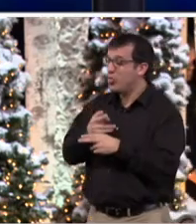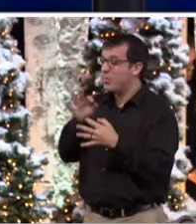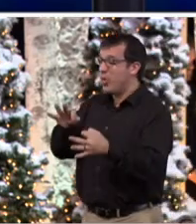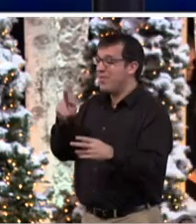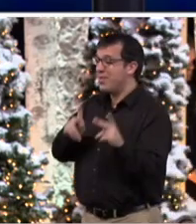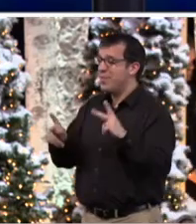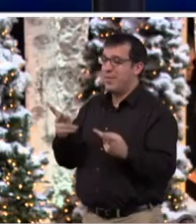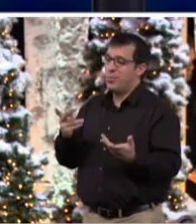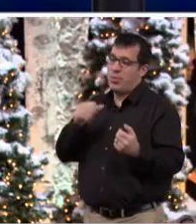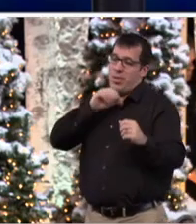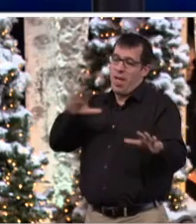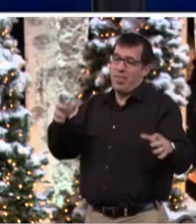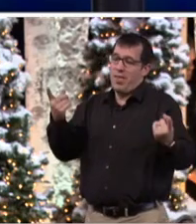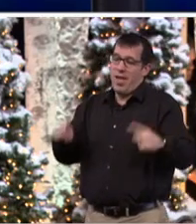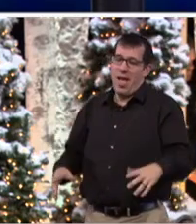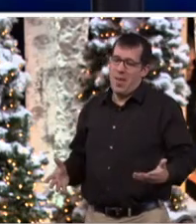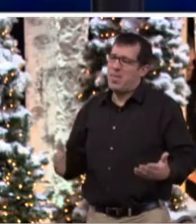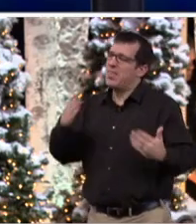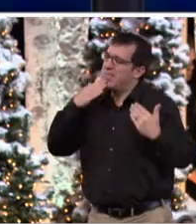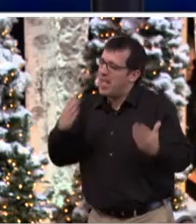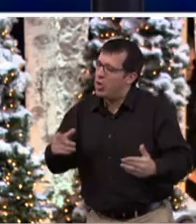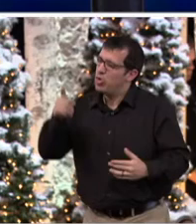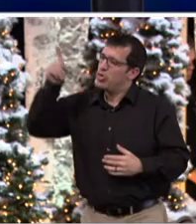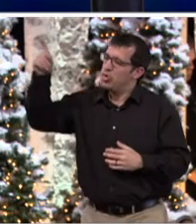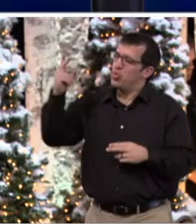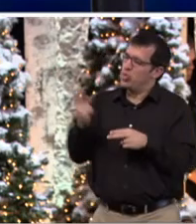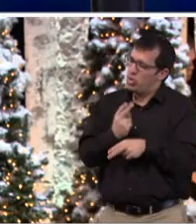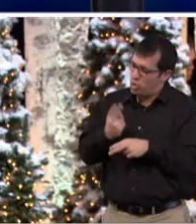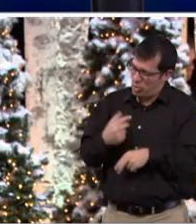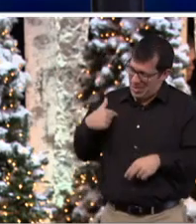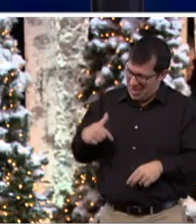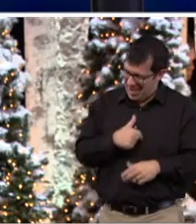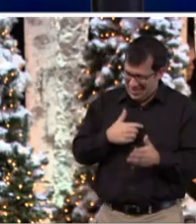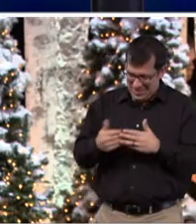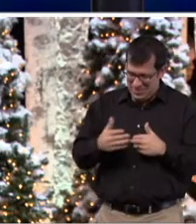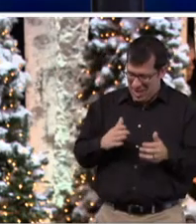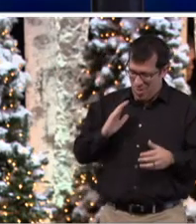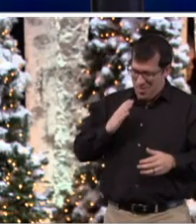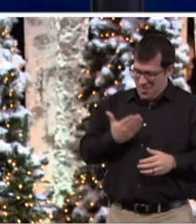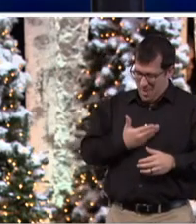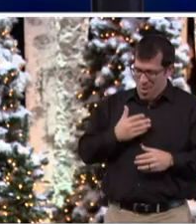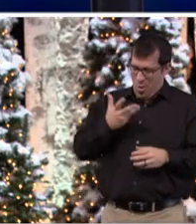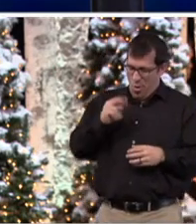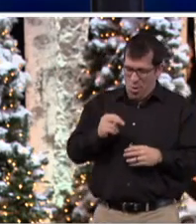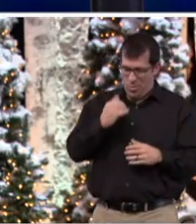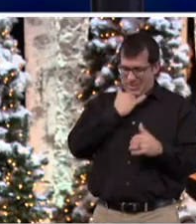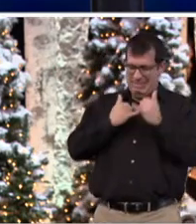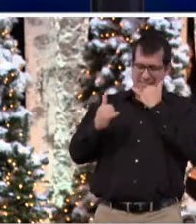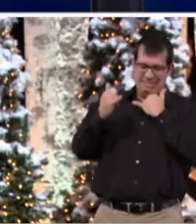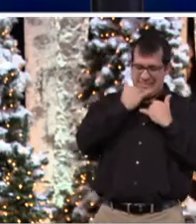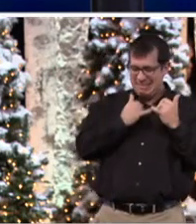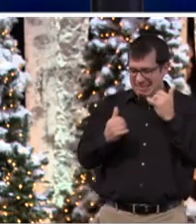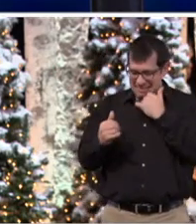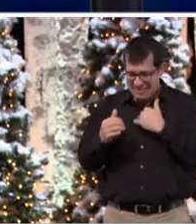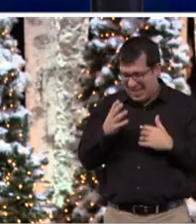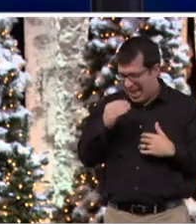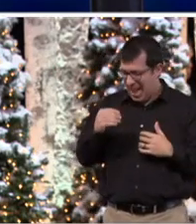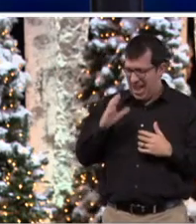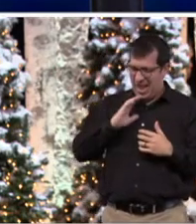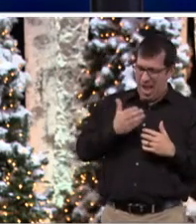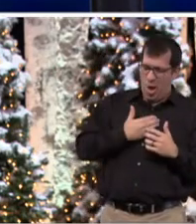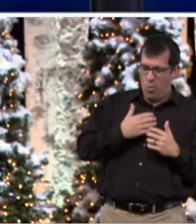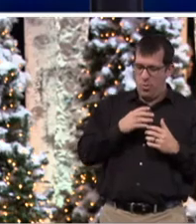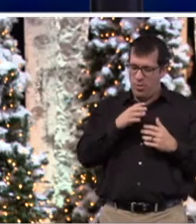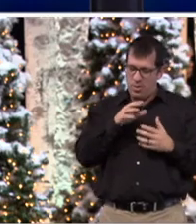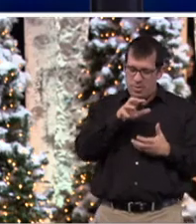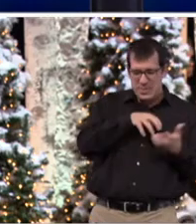done. Thank you that you use us in spite of ourselves. Even with mixed motivations, you still